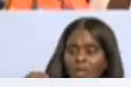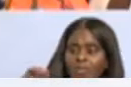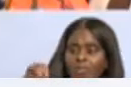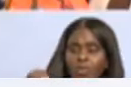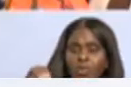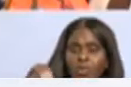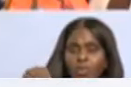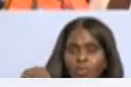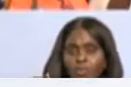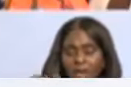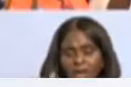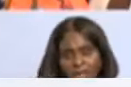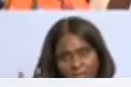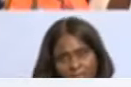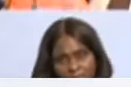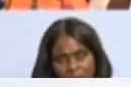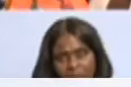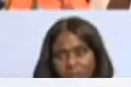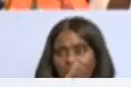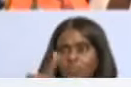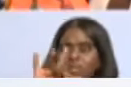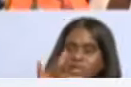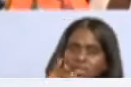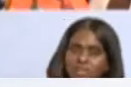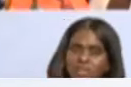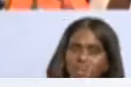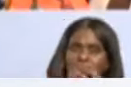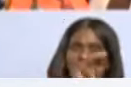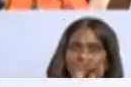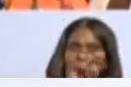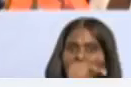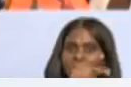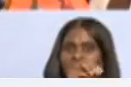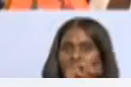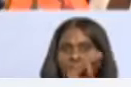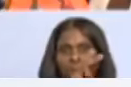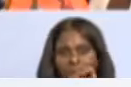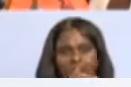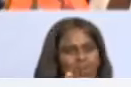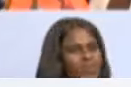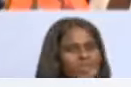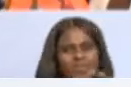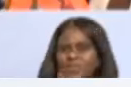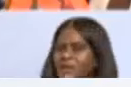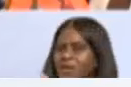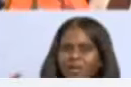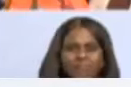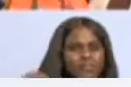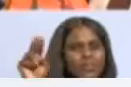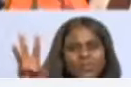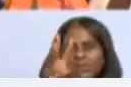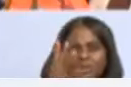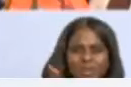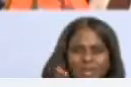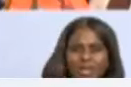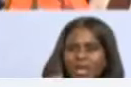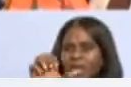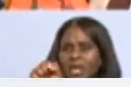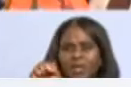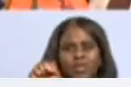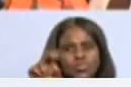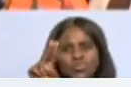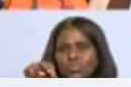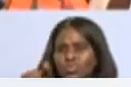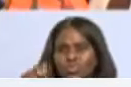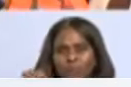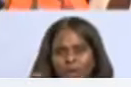shaft, Mingomba, several others, Northwestern, Super Pit, Lumana,